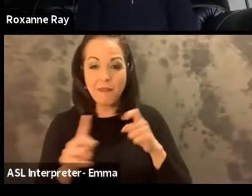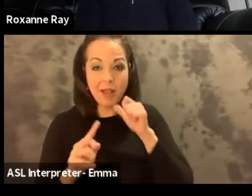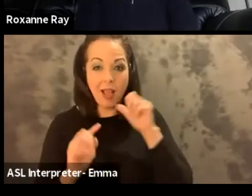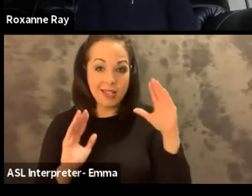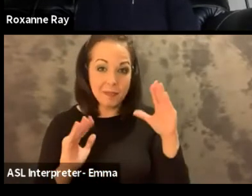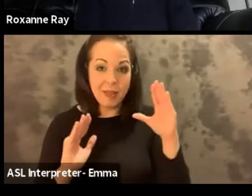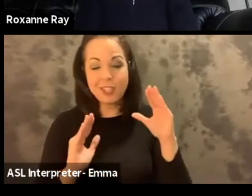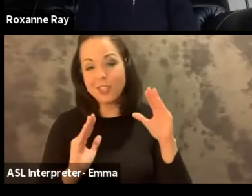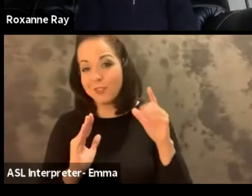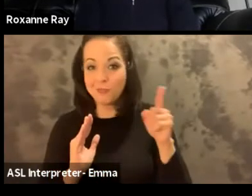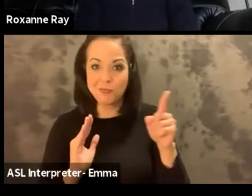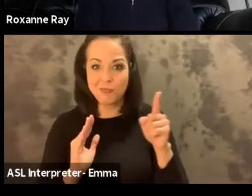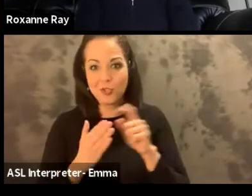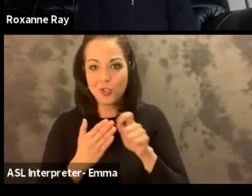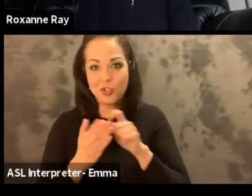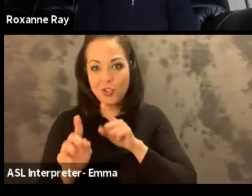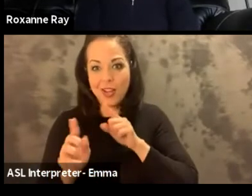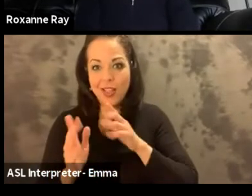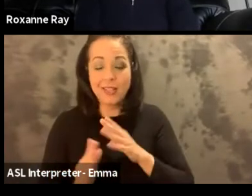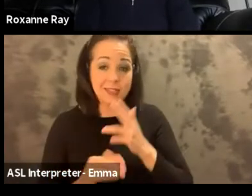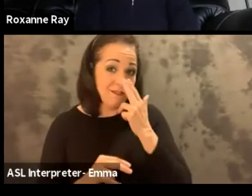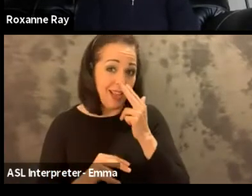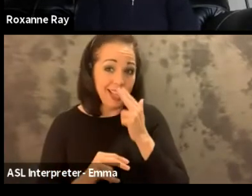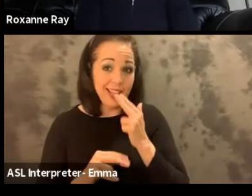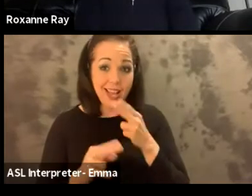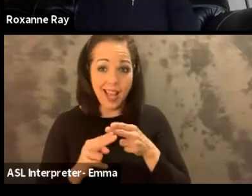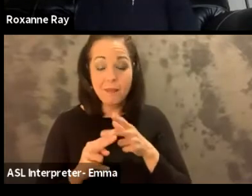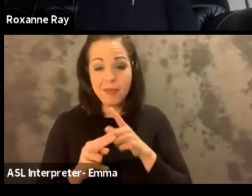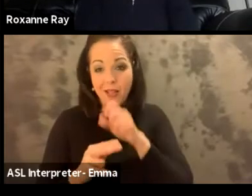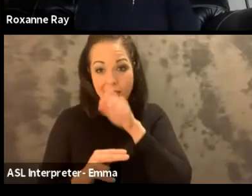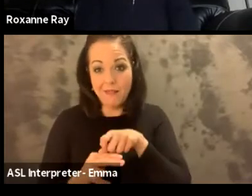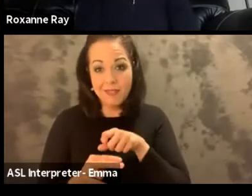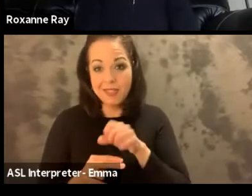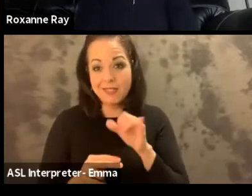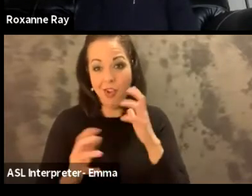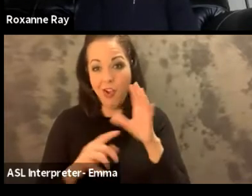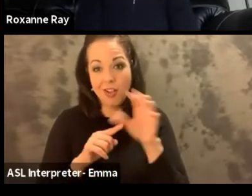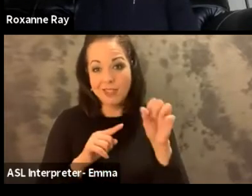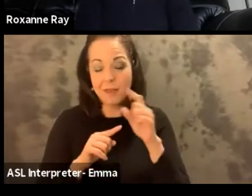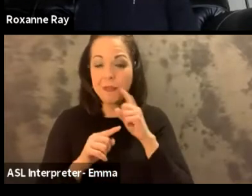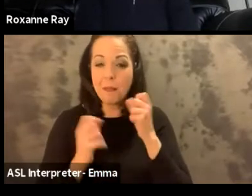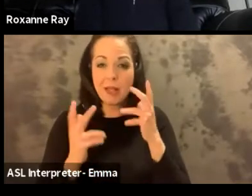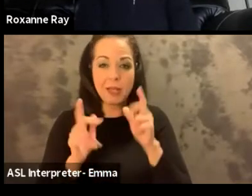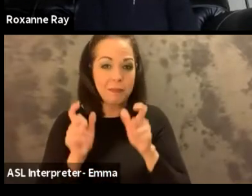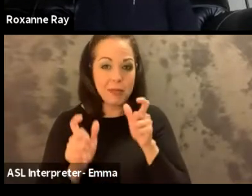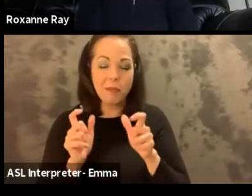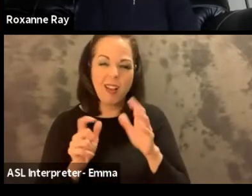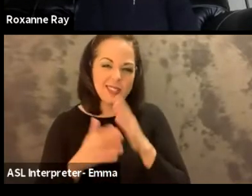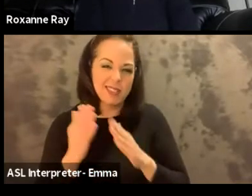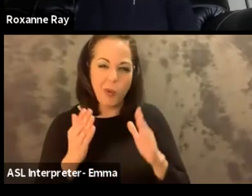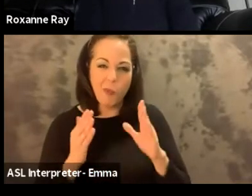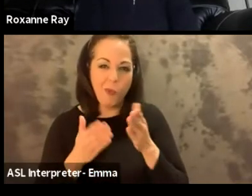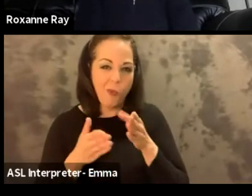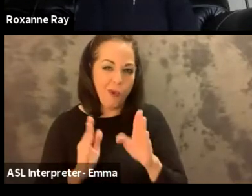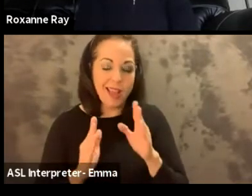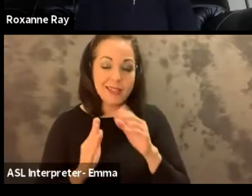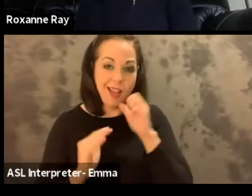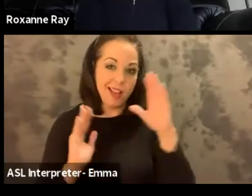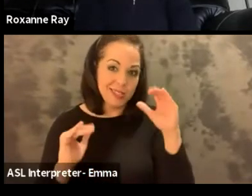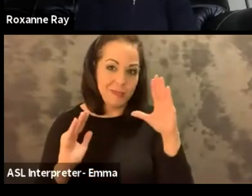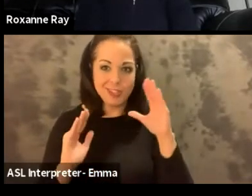an awesome name, which is funny also because there are so many folks who kind of shared that they were in some ways unexpected journalists in